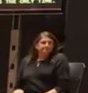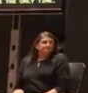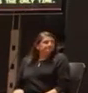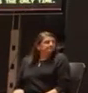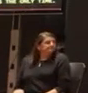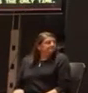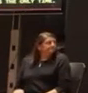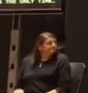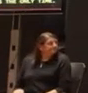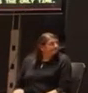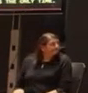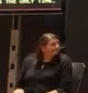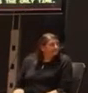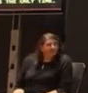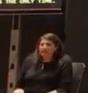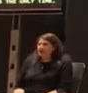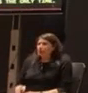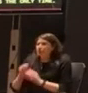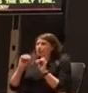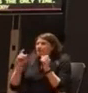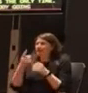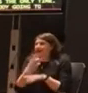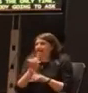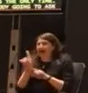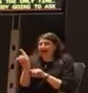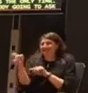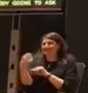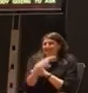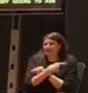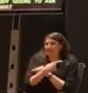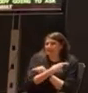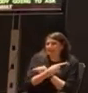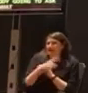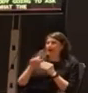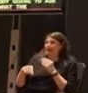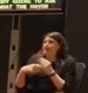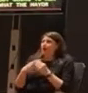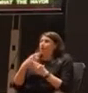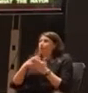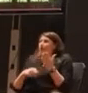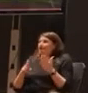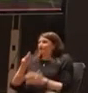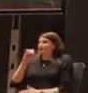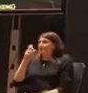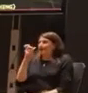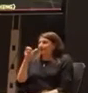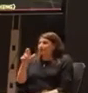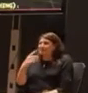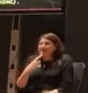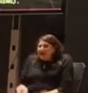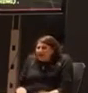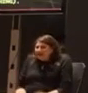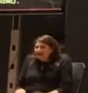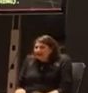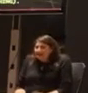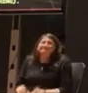Is nobody going to ask him about what the mayor said he's going to do with the book?